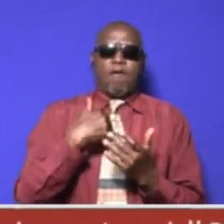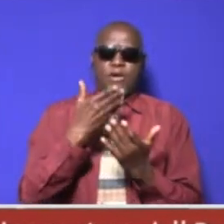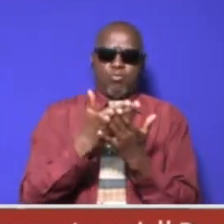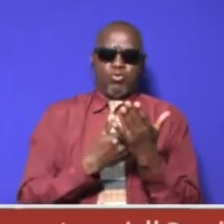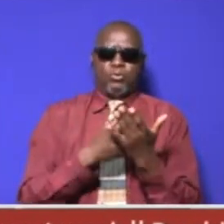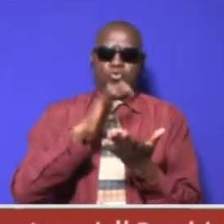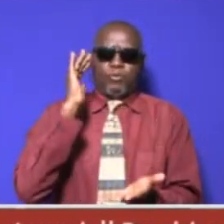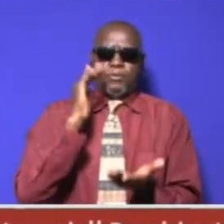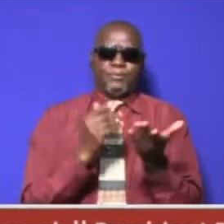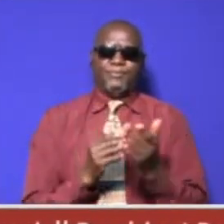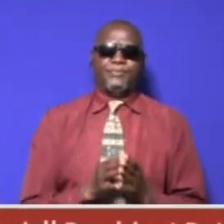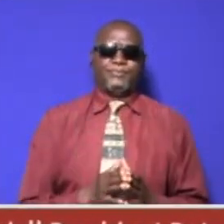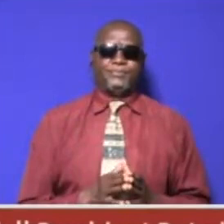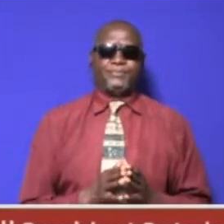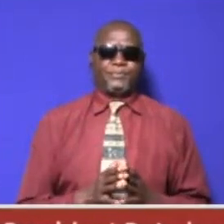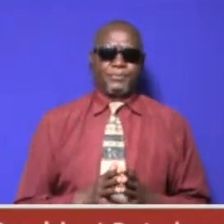details.